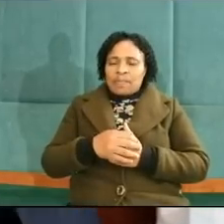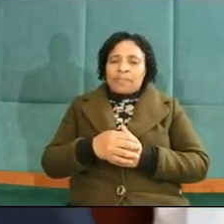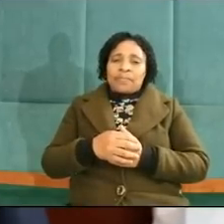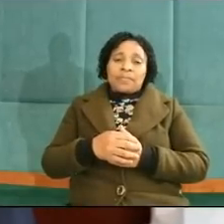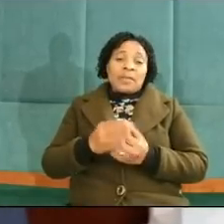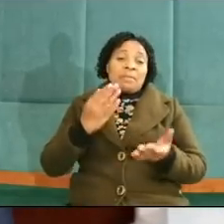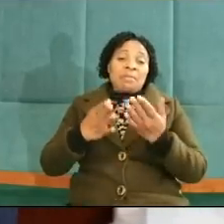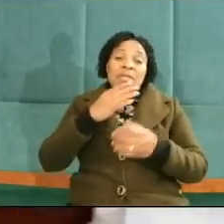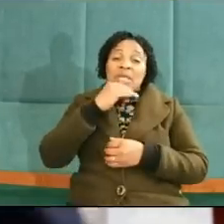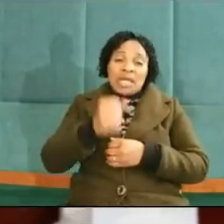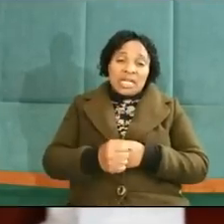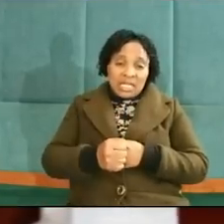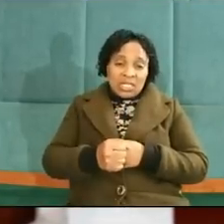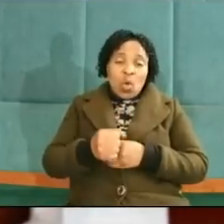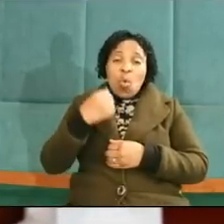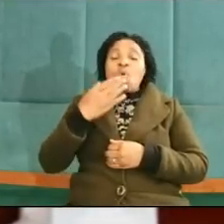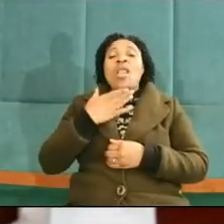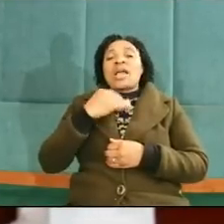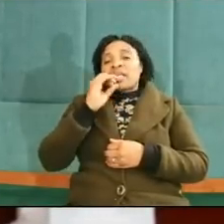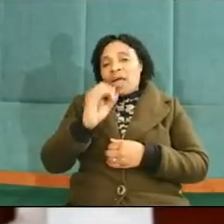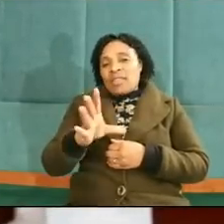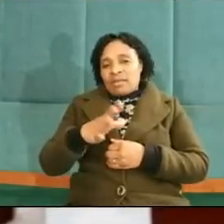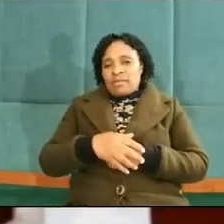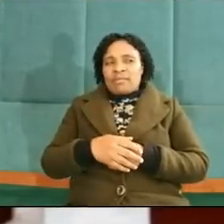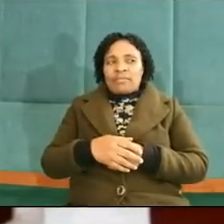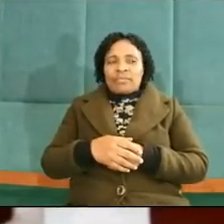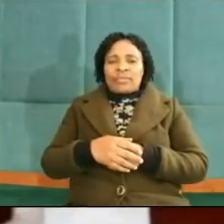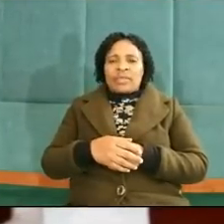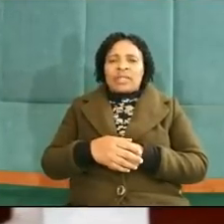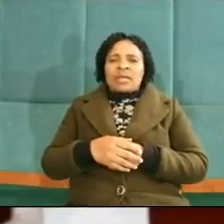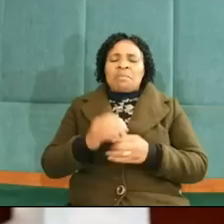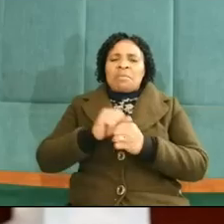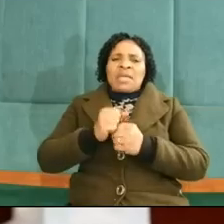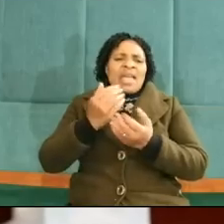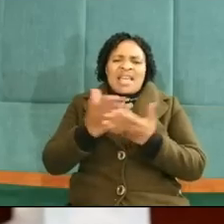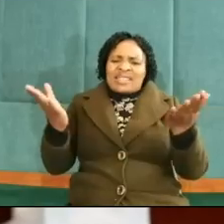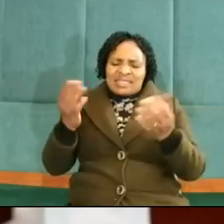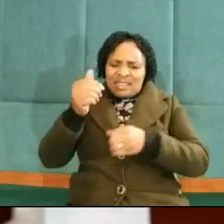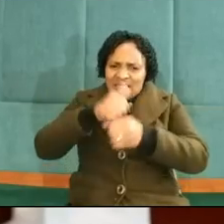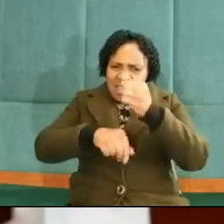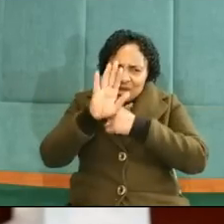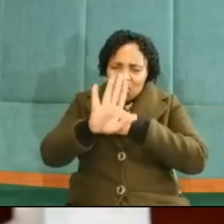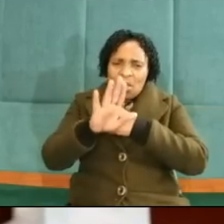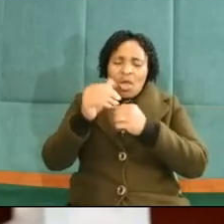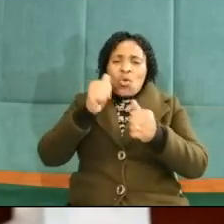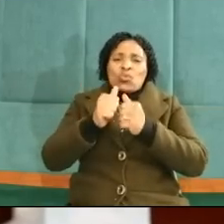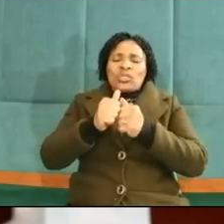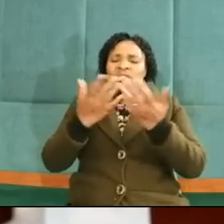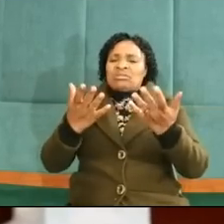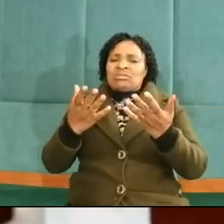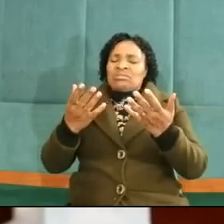There may be elders that we don't like. There may be stuff underneath there that threatens your